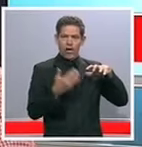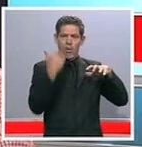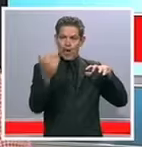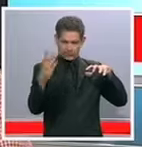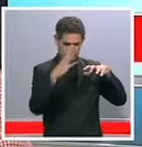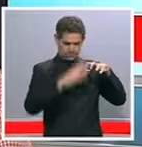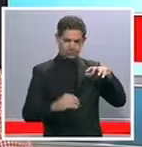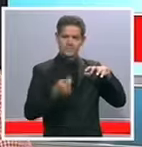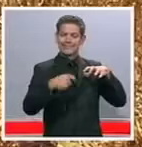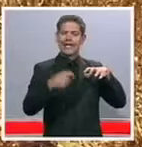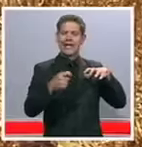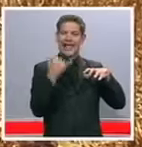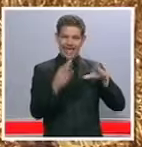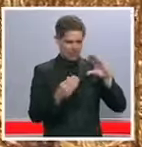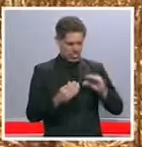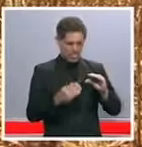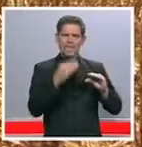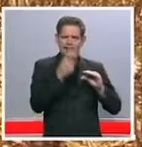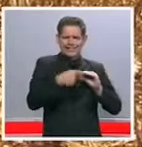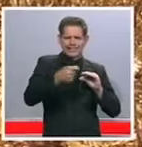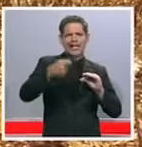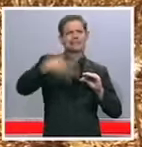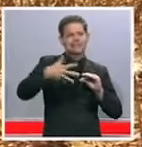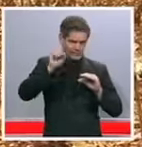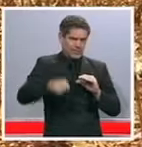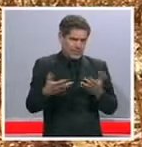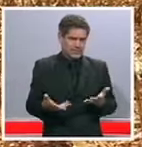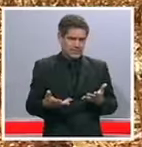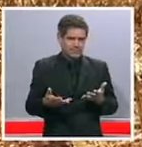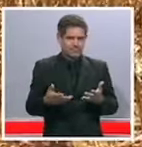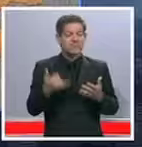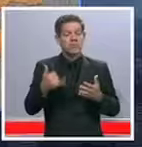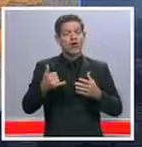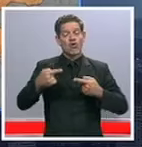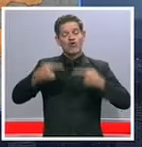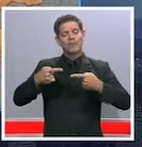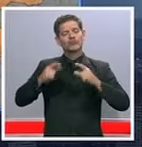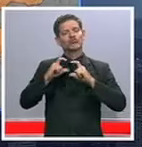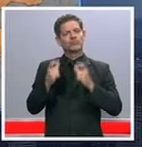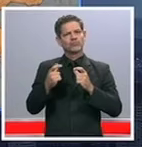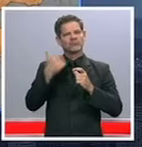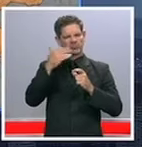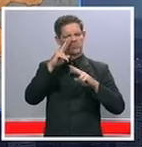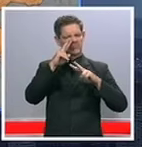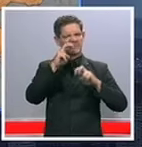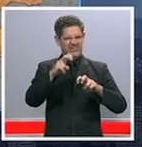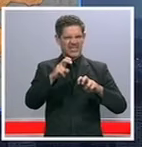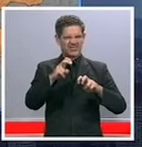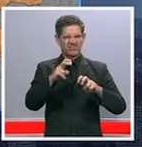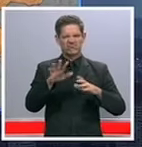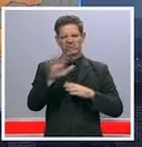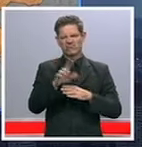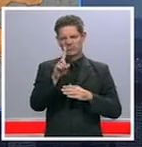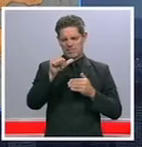the spikes that we are seeing. The Competition Commission will conduct a preliminary investigation. This process will take about a month, and then